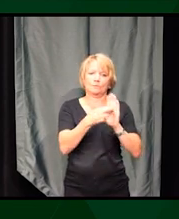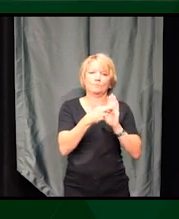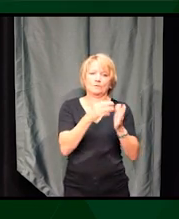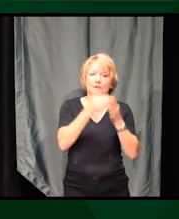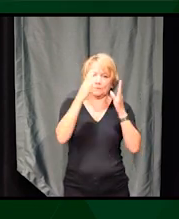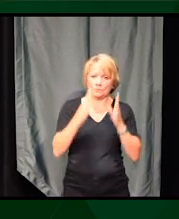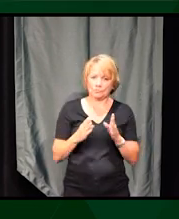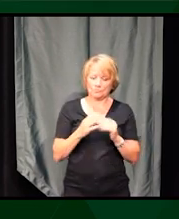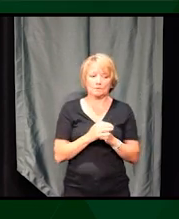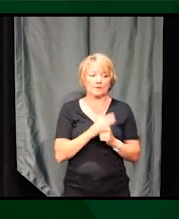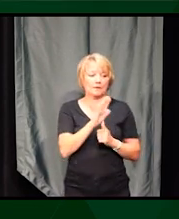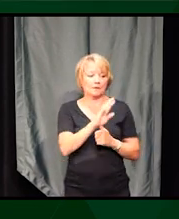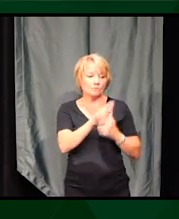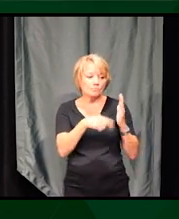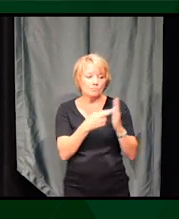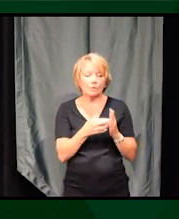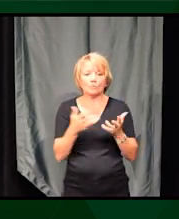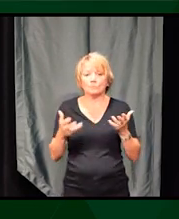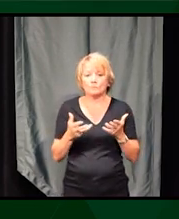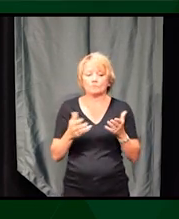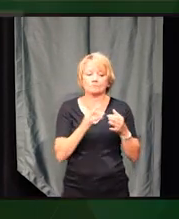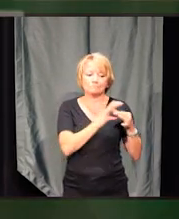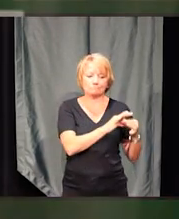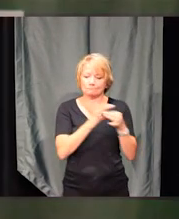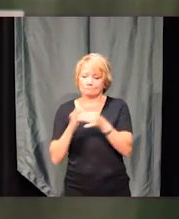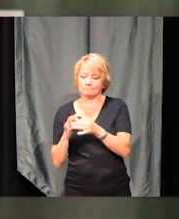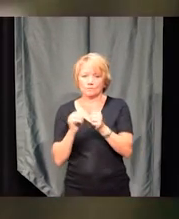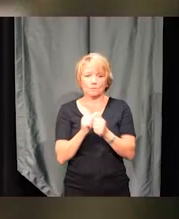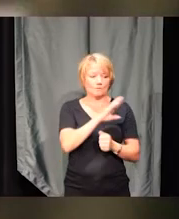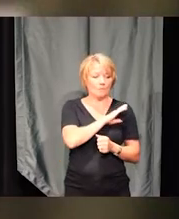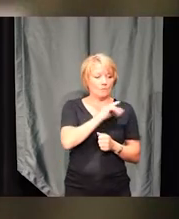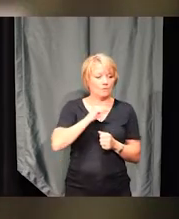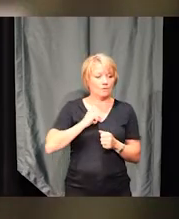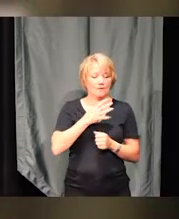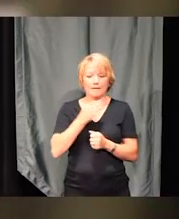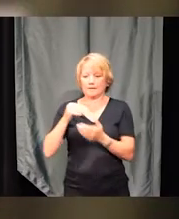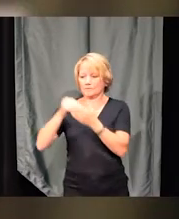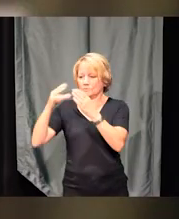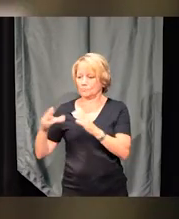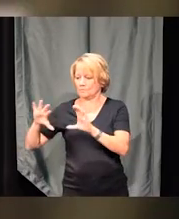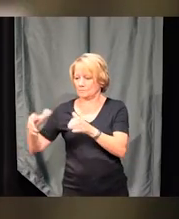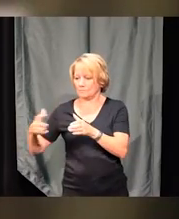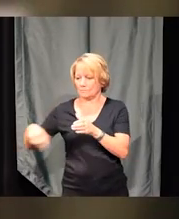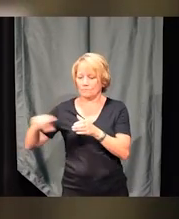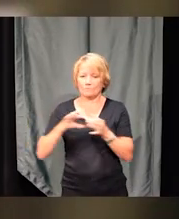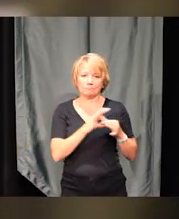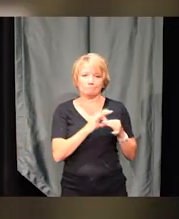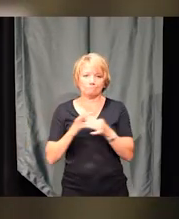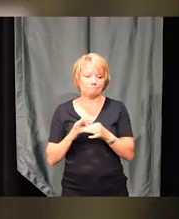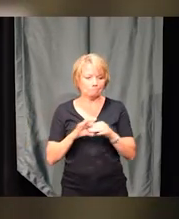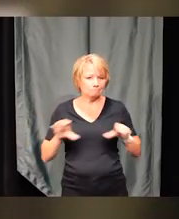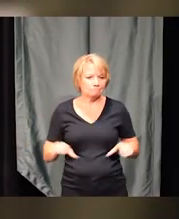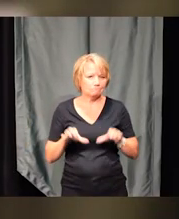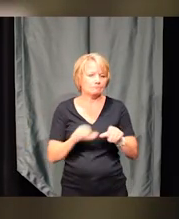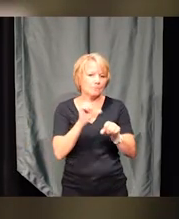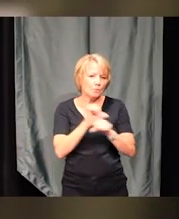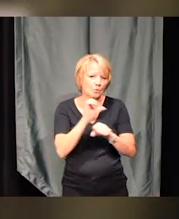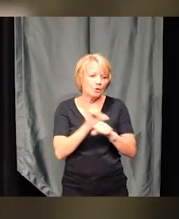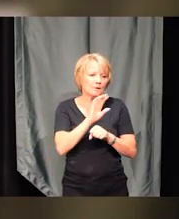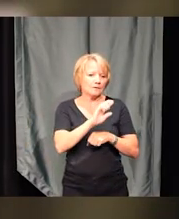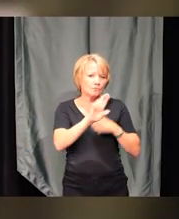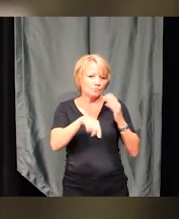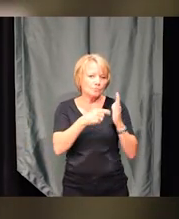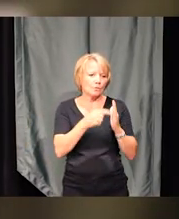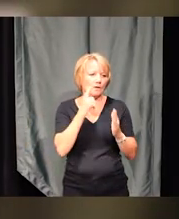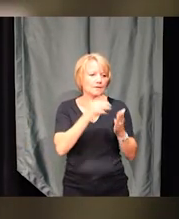his role as trustee, he served as liaison between the board and the student body. He was active and diligent in his role as